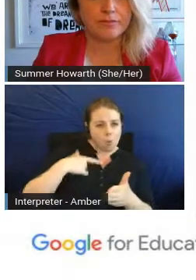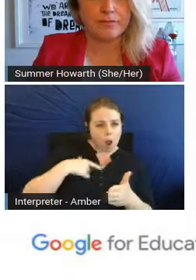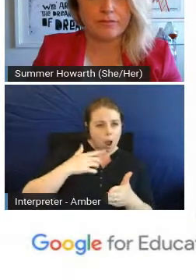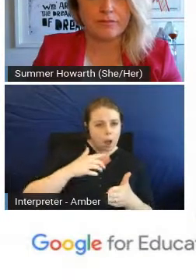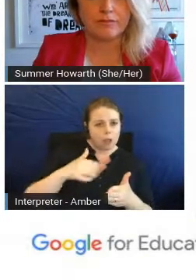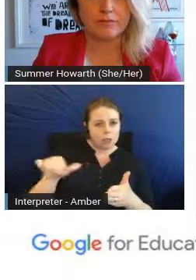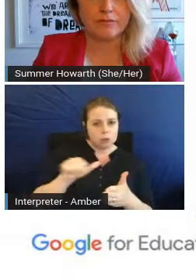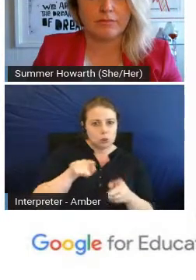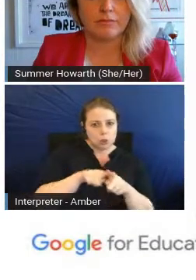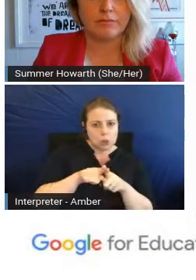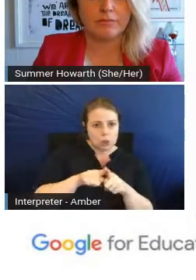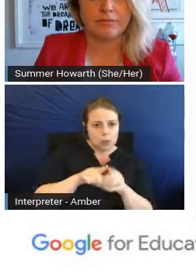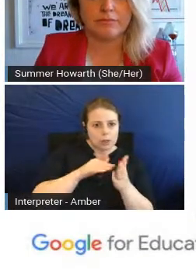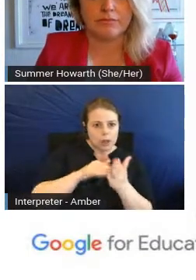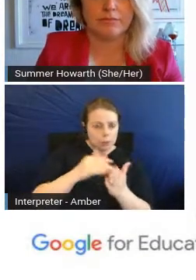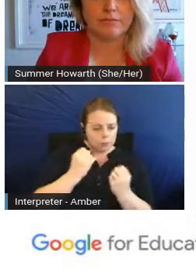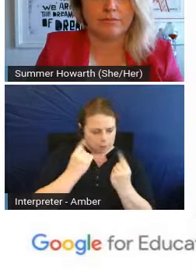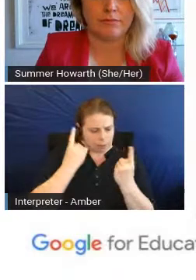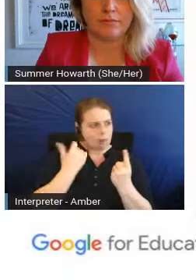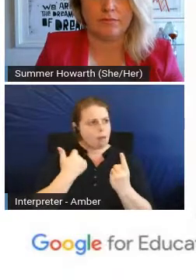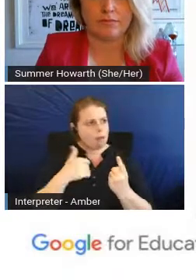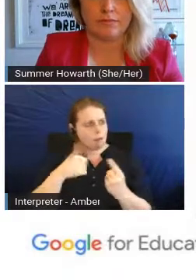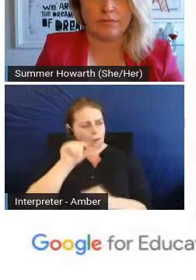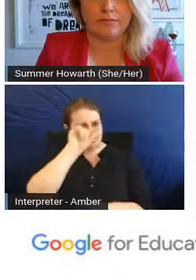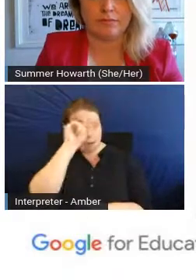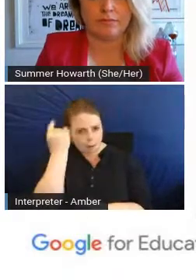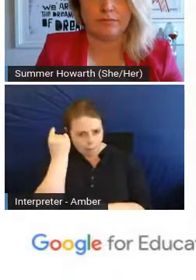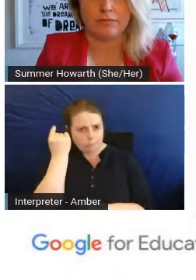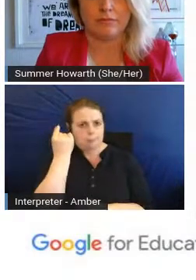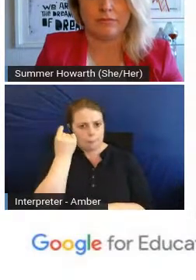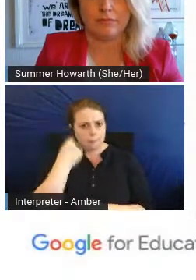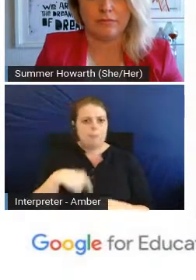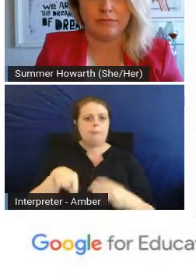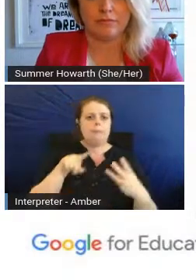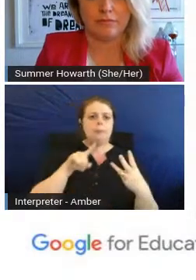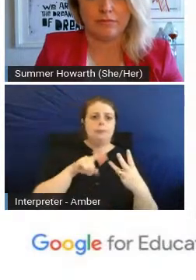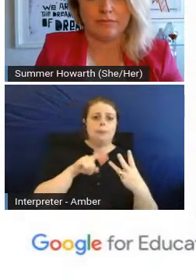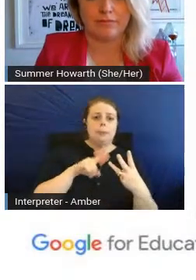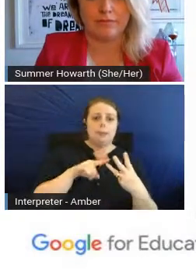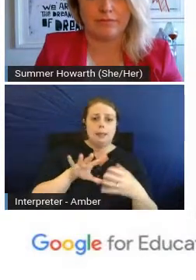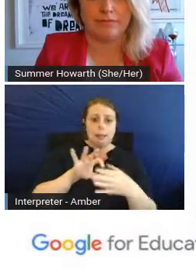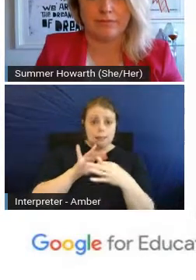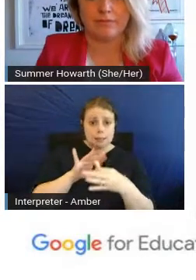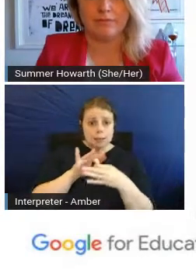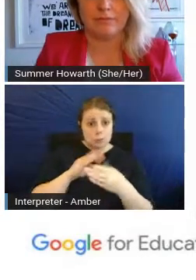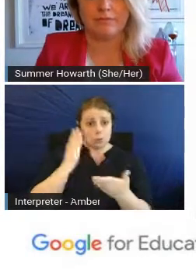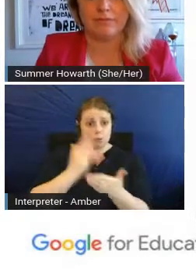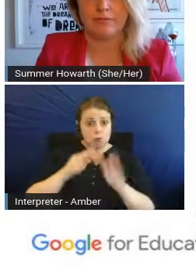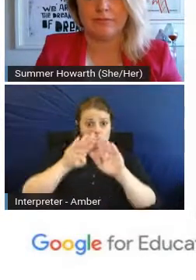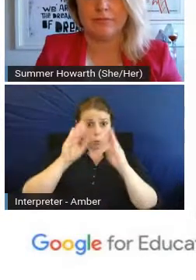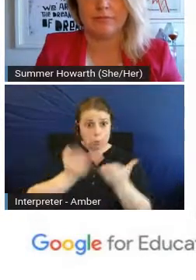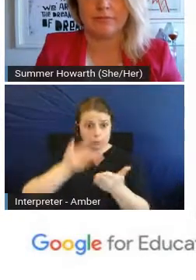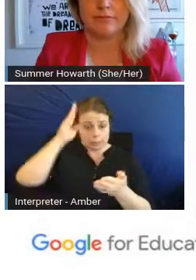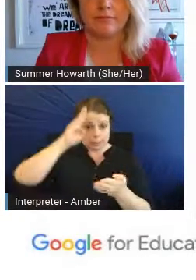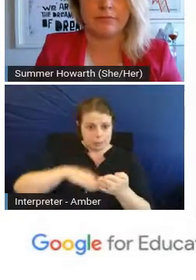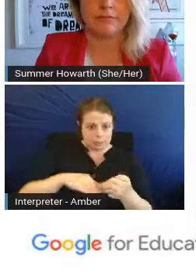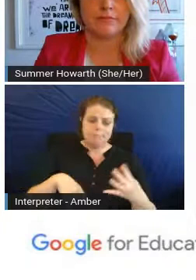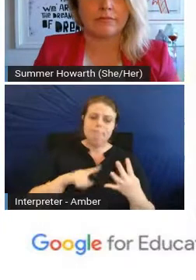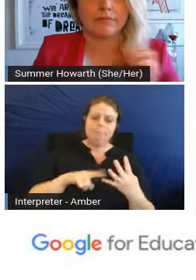real world experiences if you want to. Foster positive relationships with and between learners, a great opportunity to do